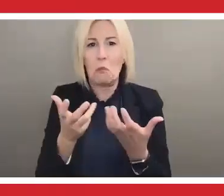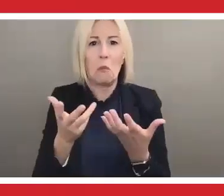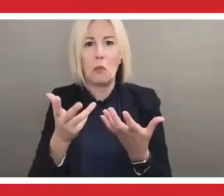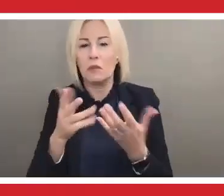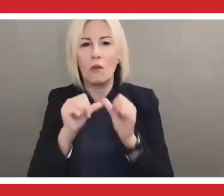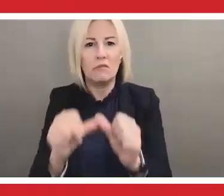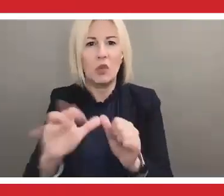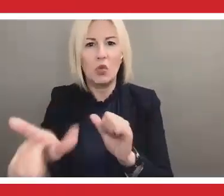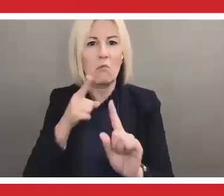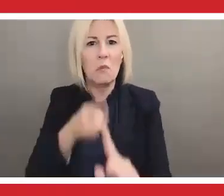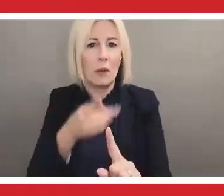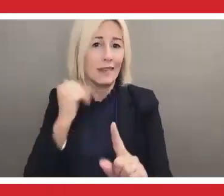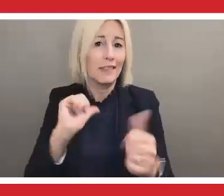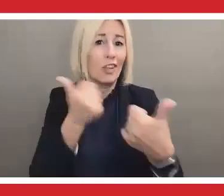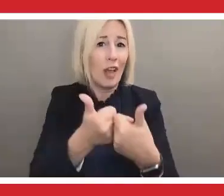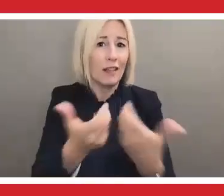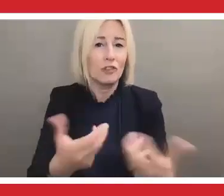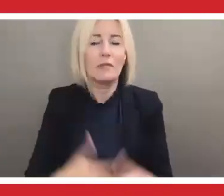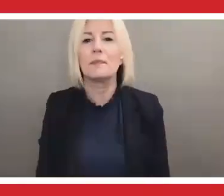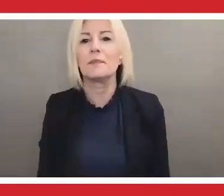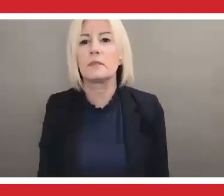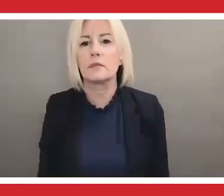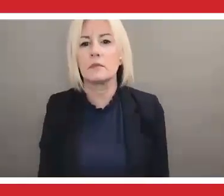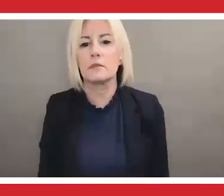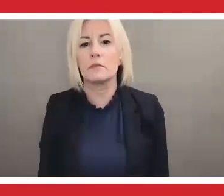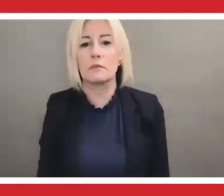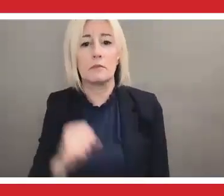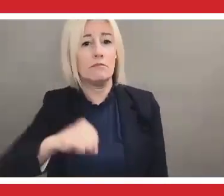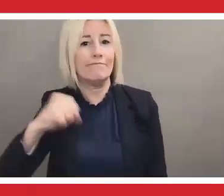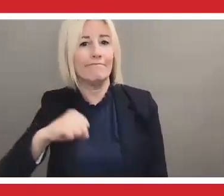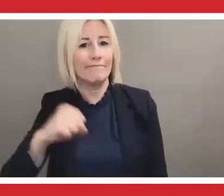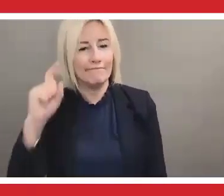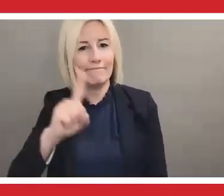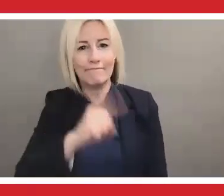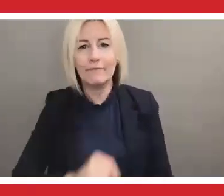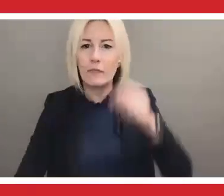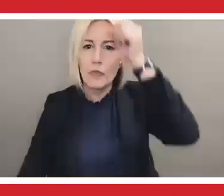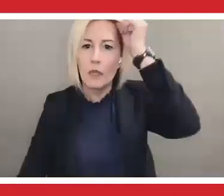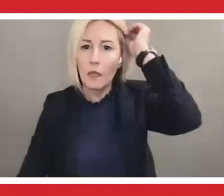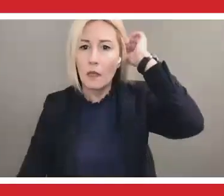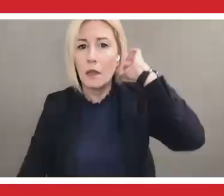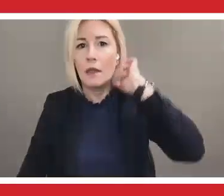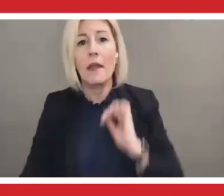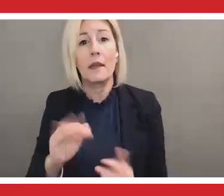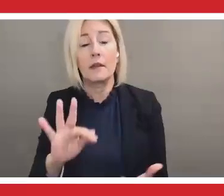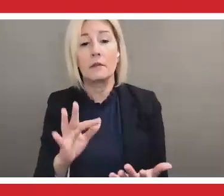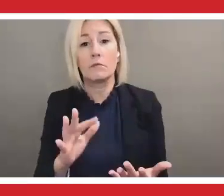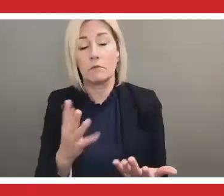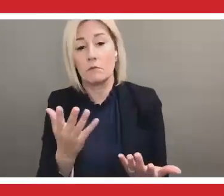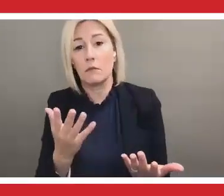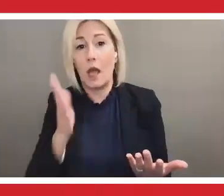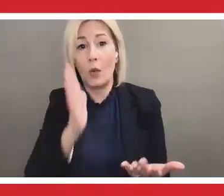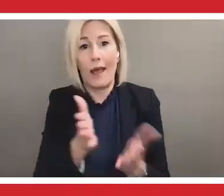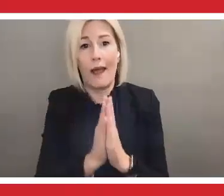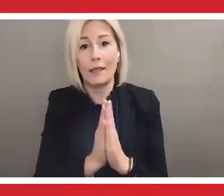challenge. Yes, indeed. If I may, I would ask really if you